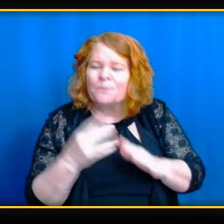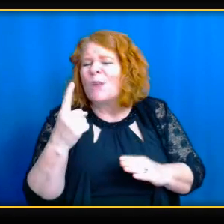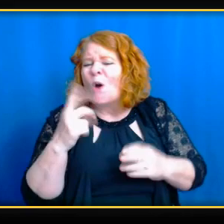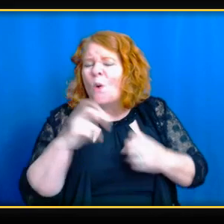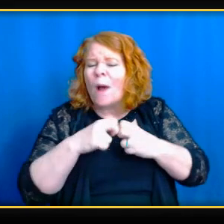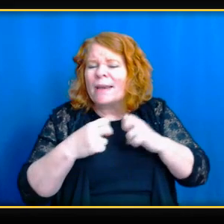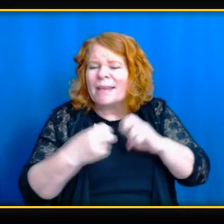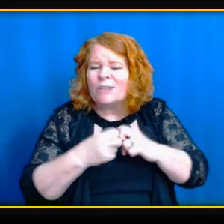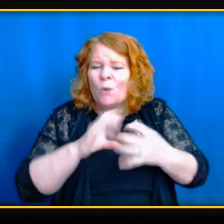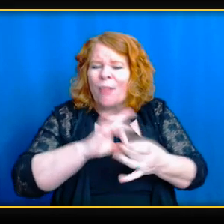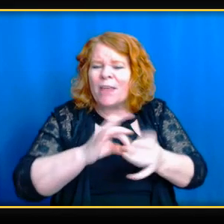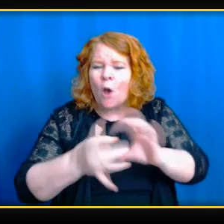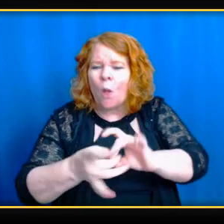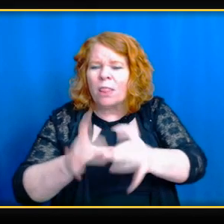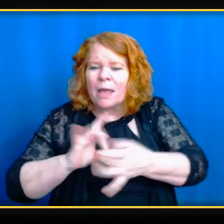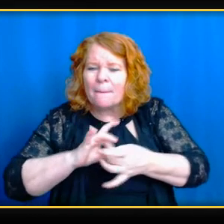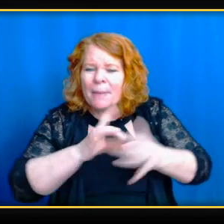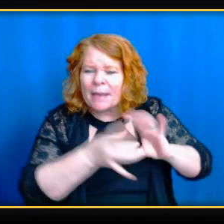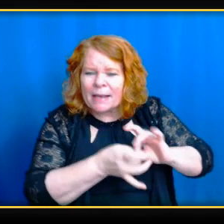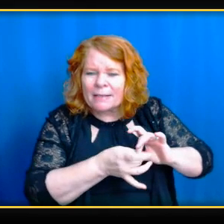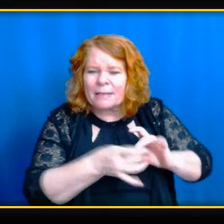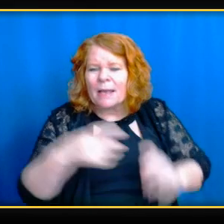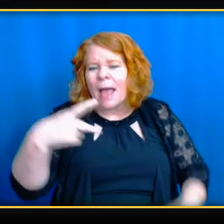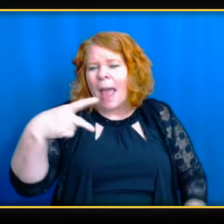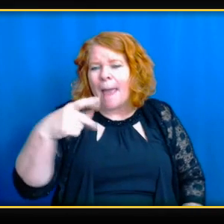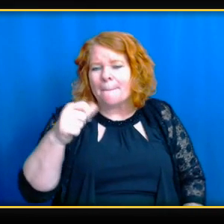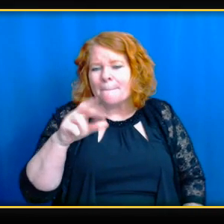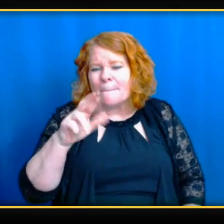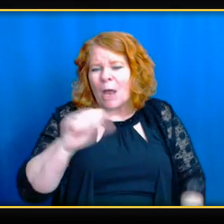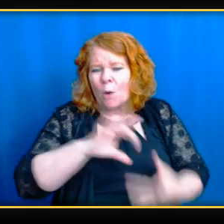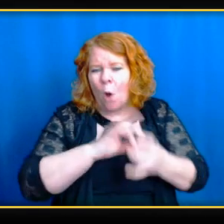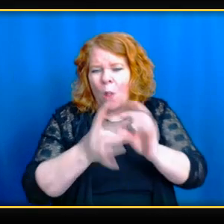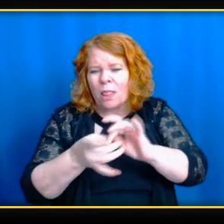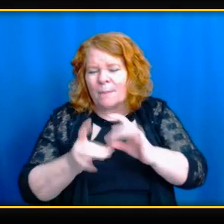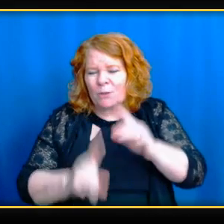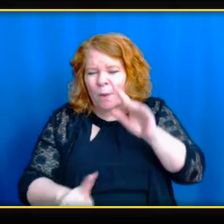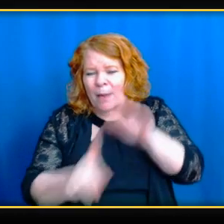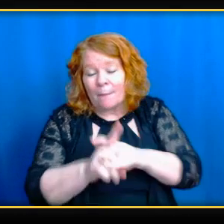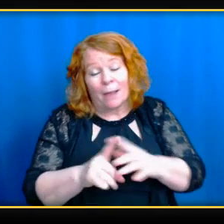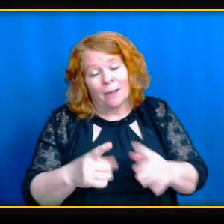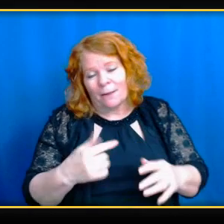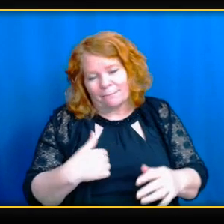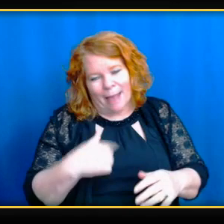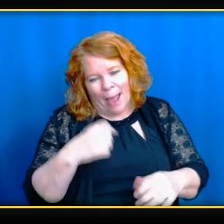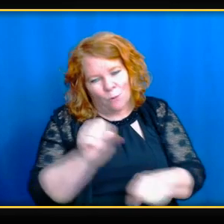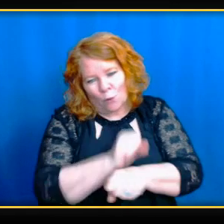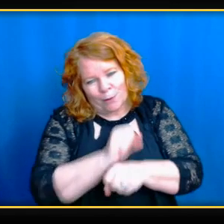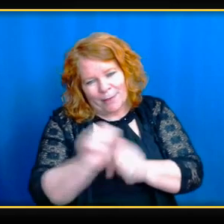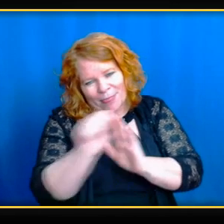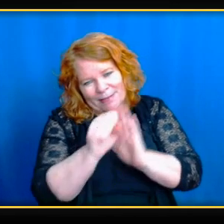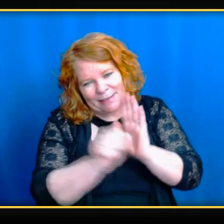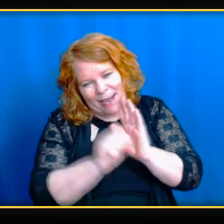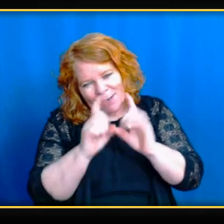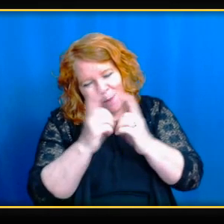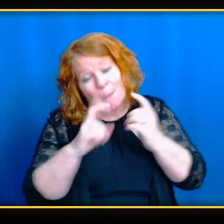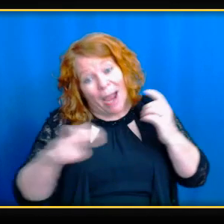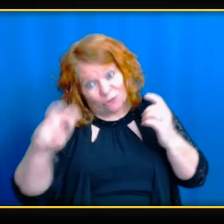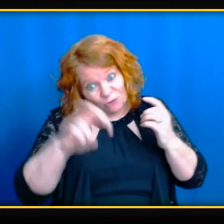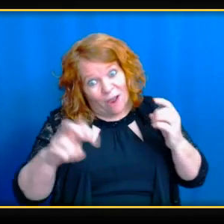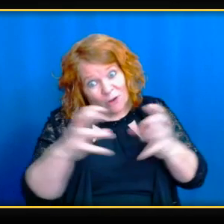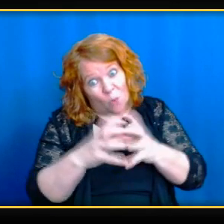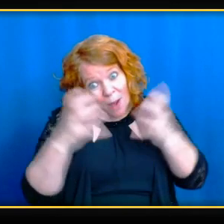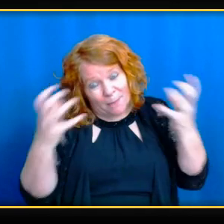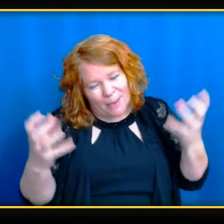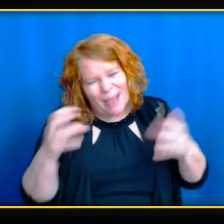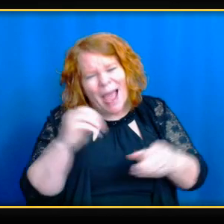Paralympics will be coming up, and having worked for the State Department and traveled quite a bit, and I was in London during